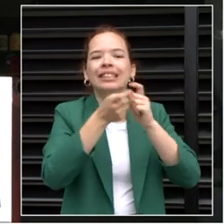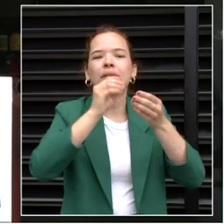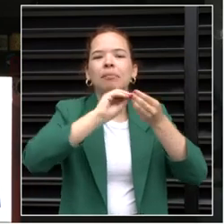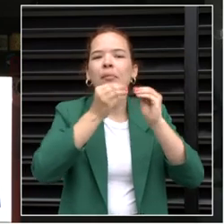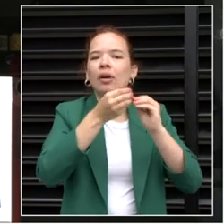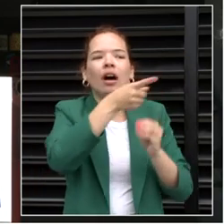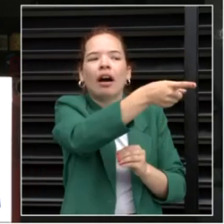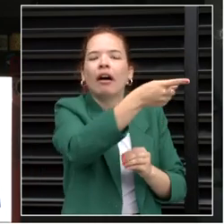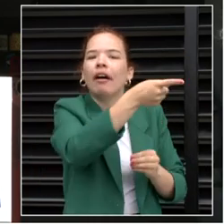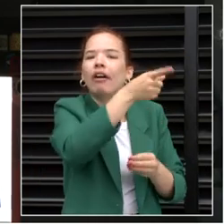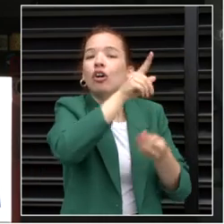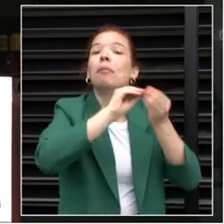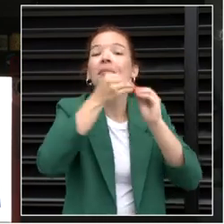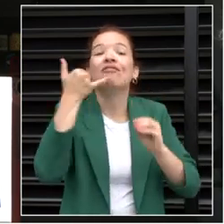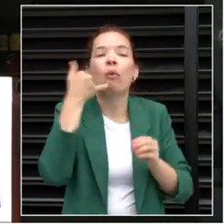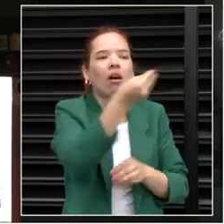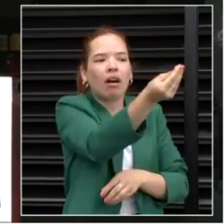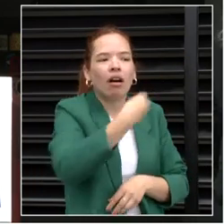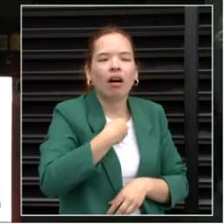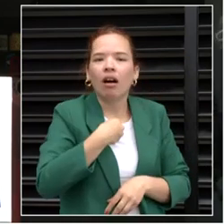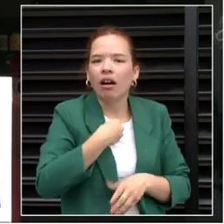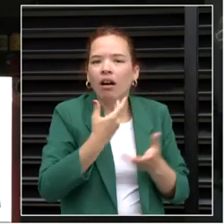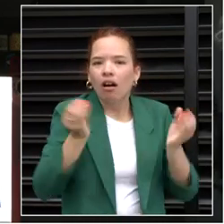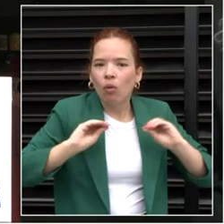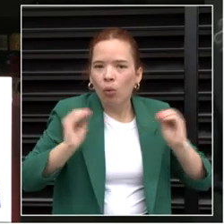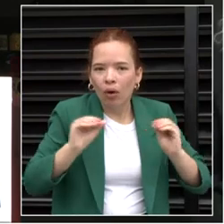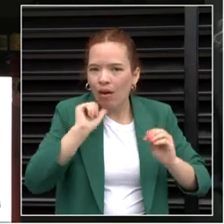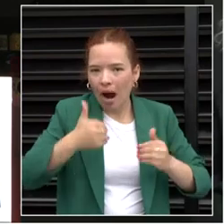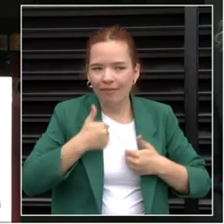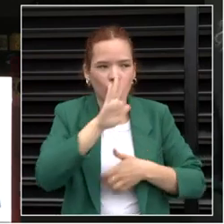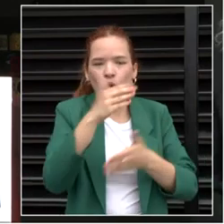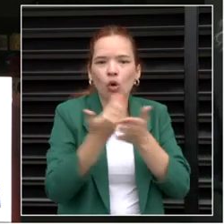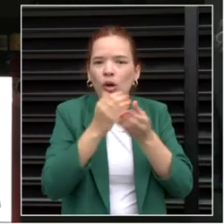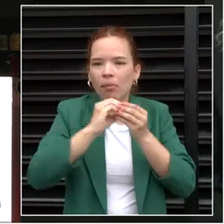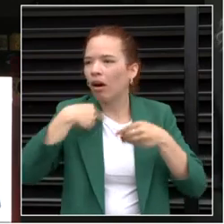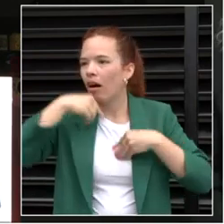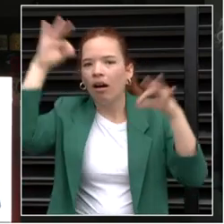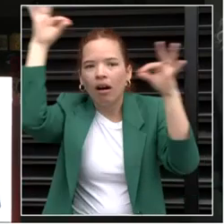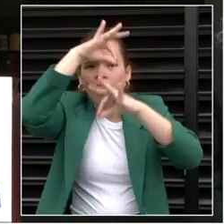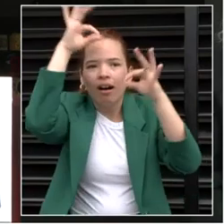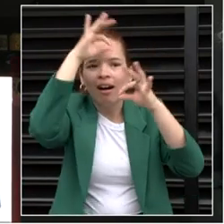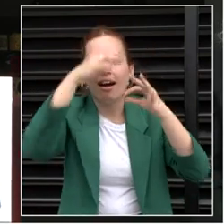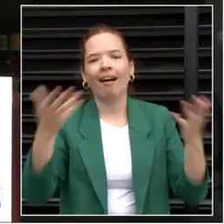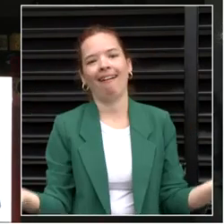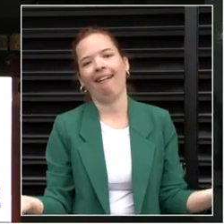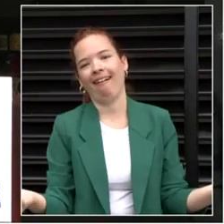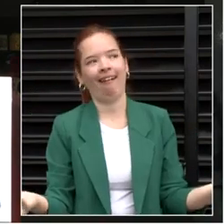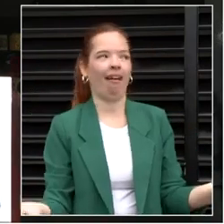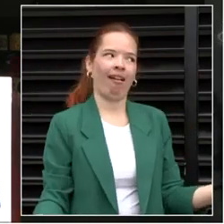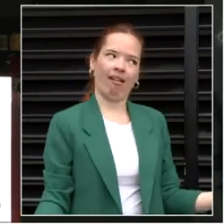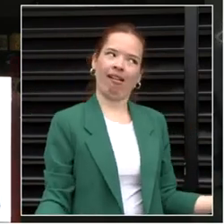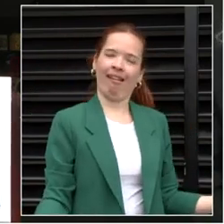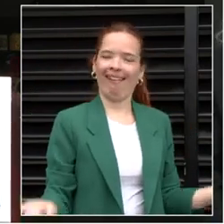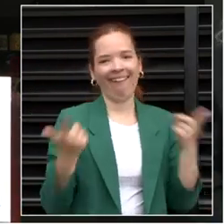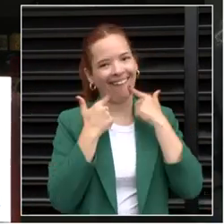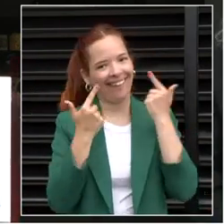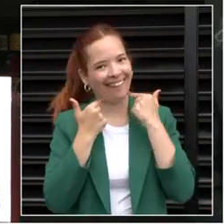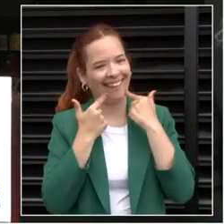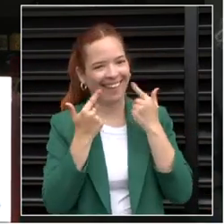supporter of ours. Very, very loyal. Puts all his bands with us. And he called me up and said, when do you